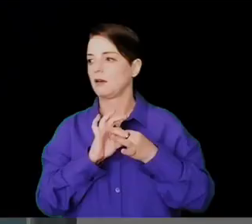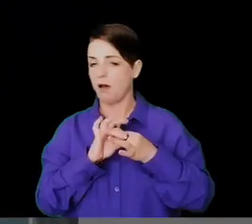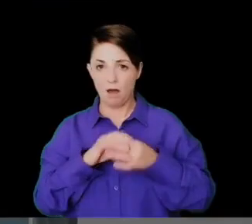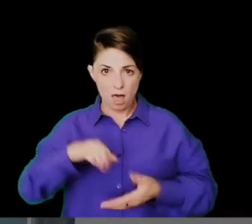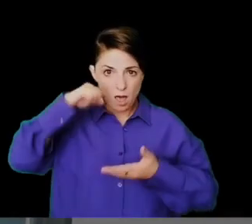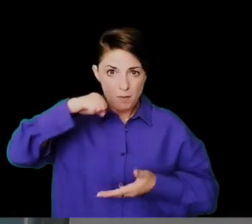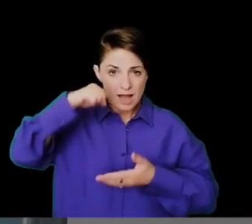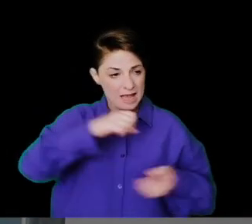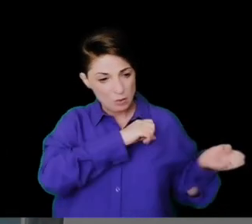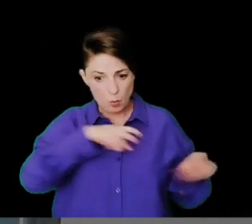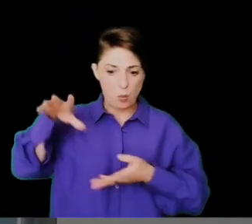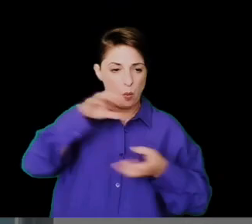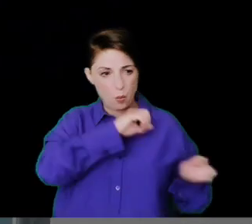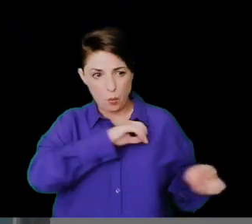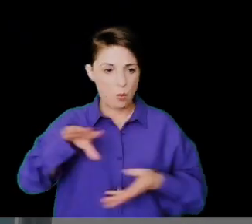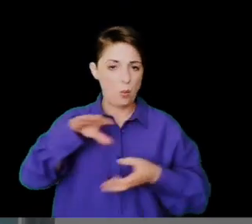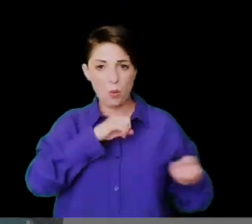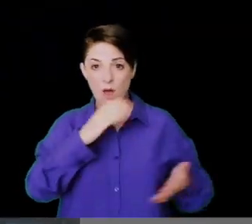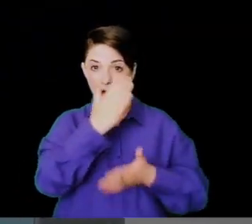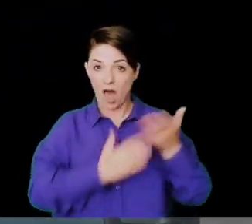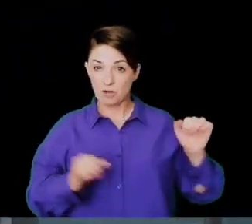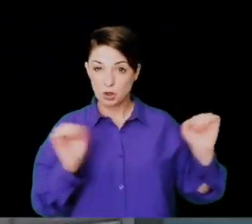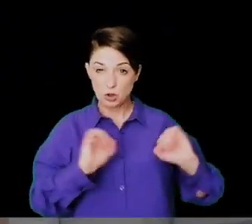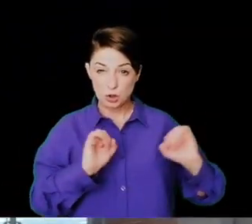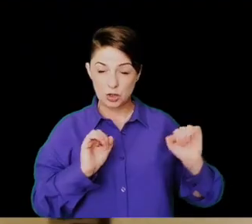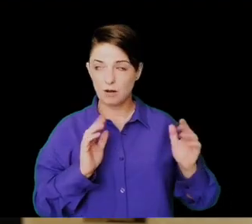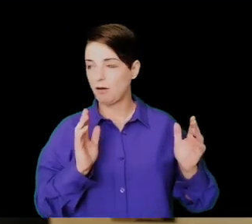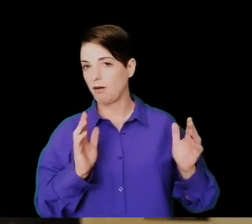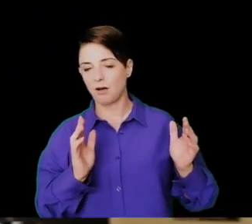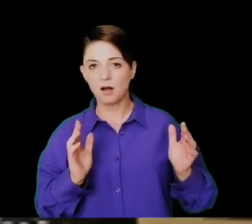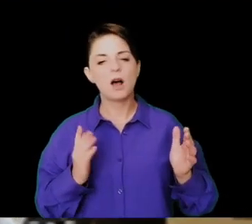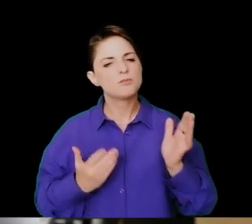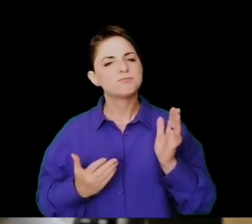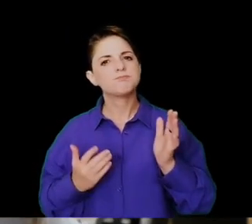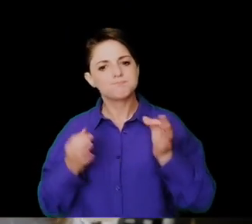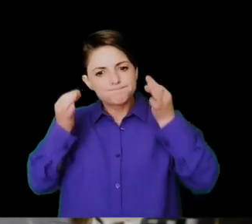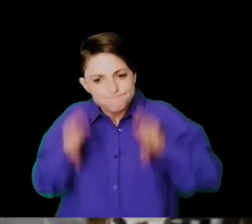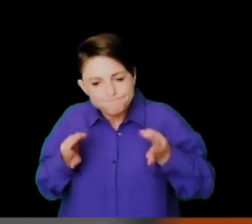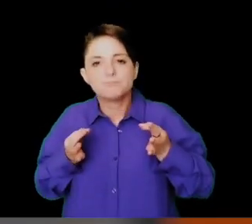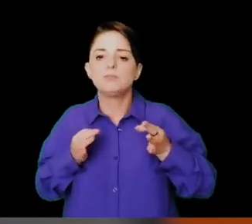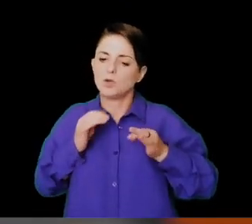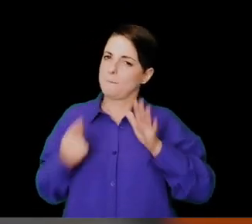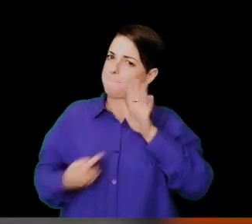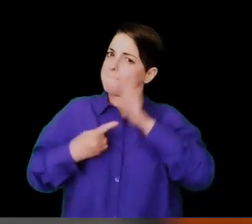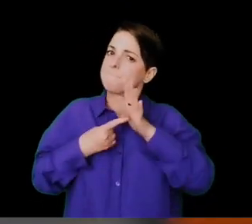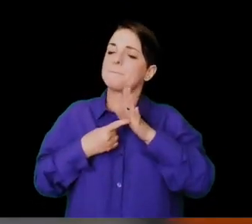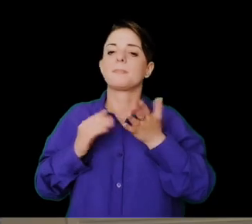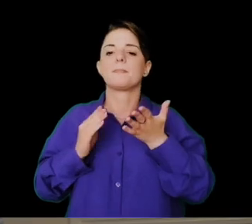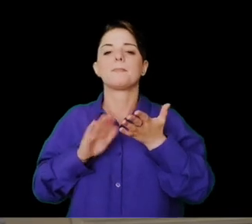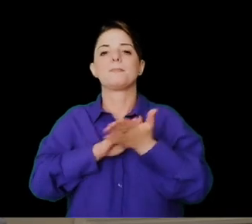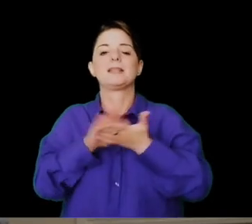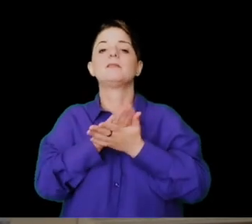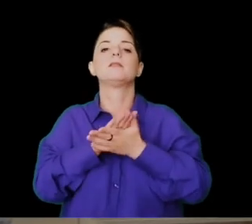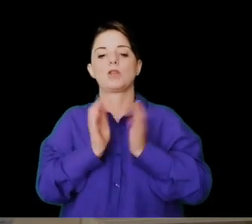The buckets just keep coming and we're not even halfway there yet. This thorough but essential process makes sure that the new oyster